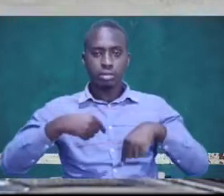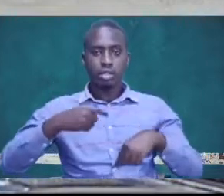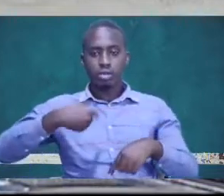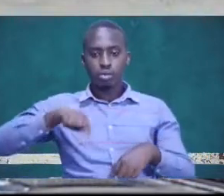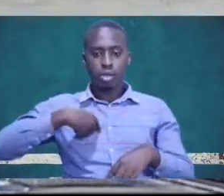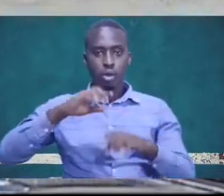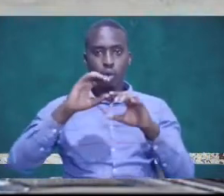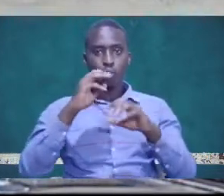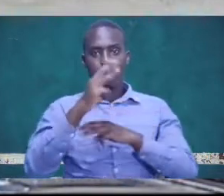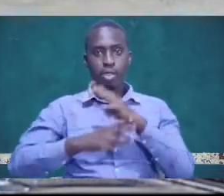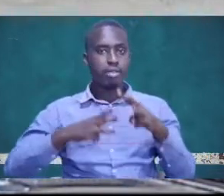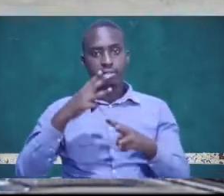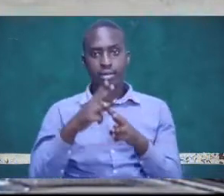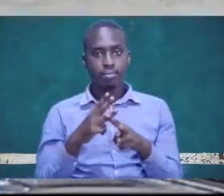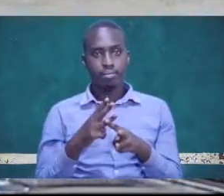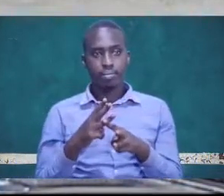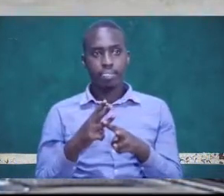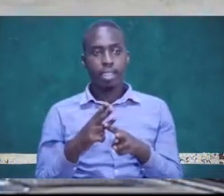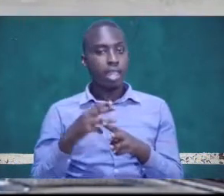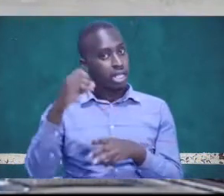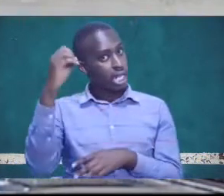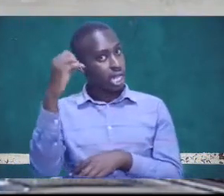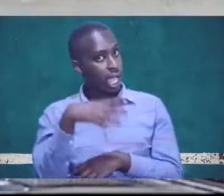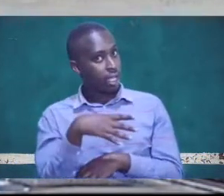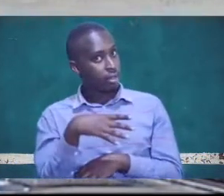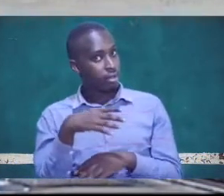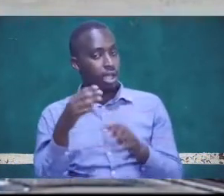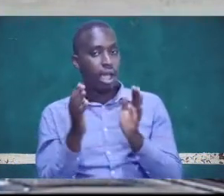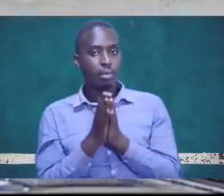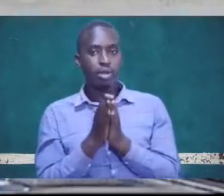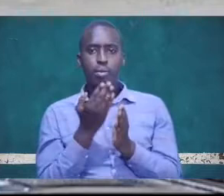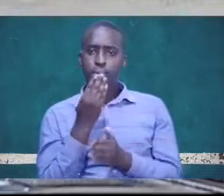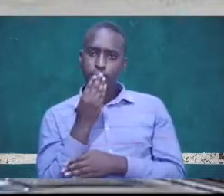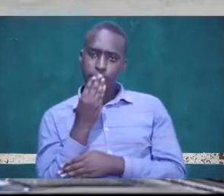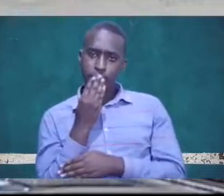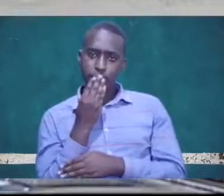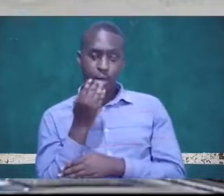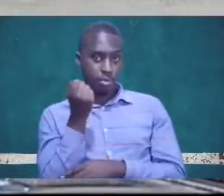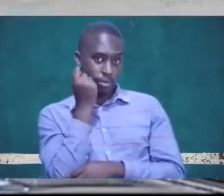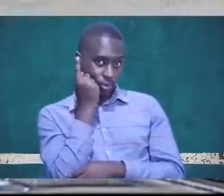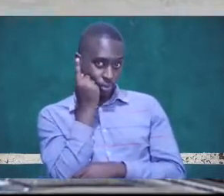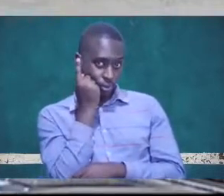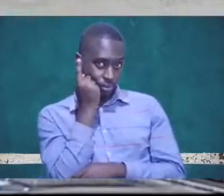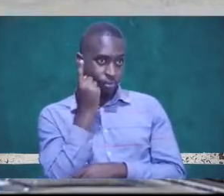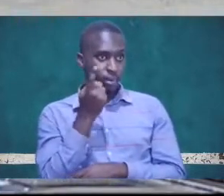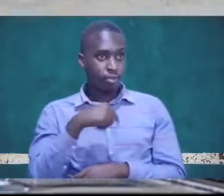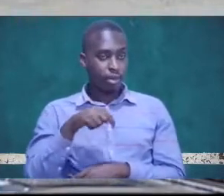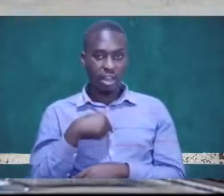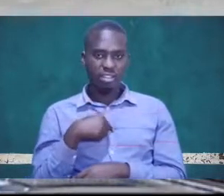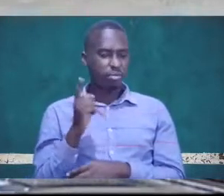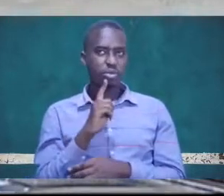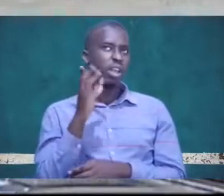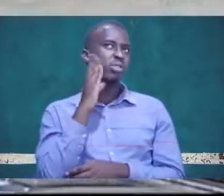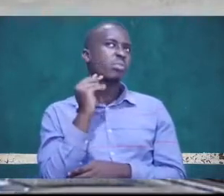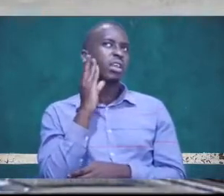Earth, is the light and the heat. Do you understand that? For us, we don't